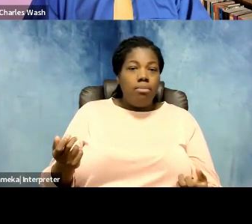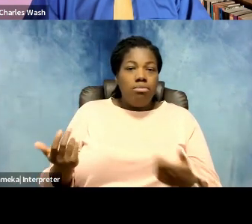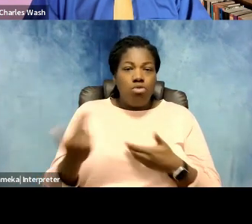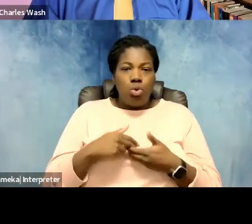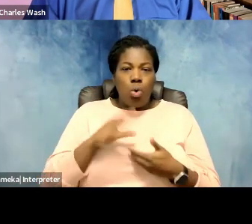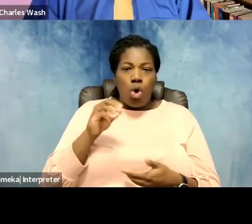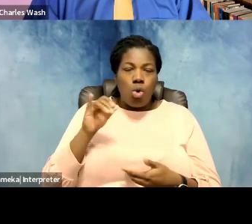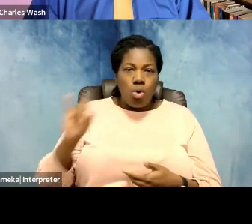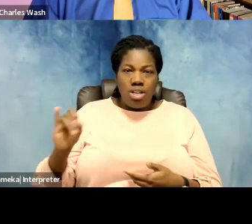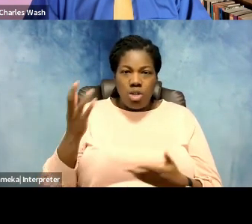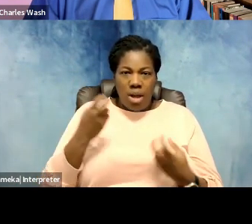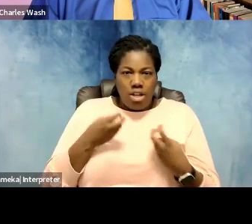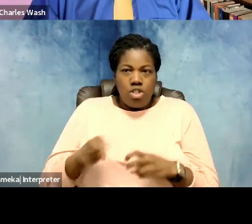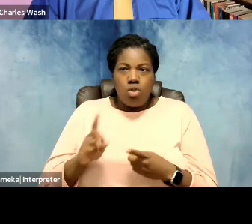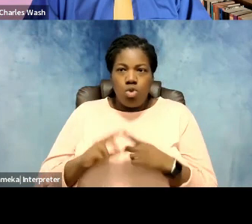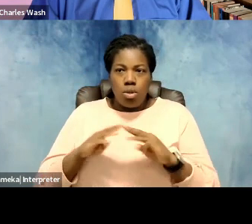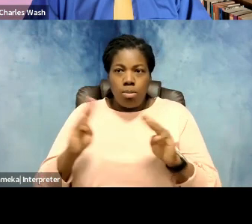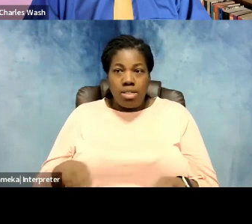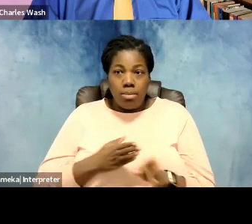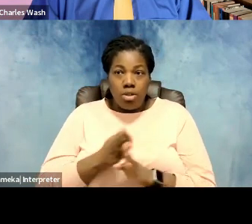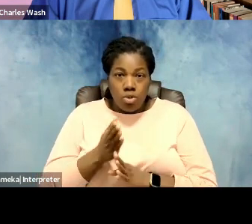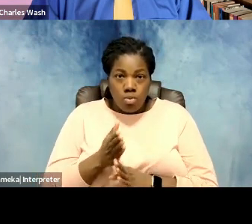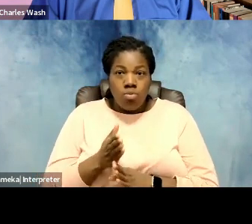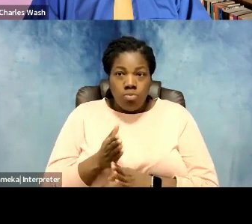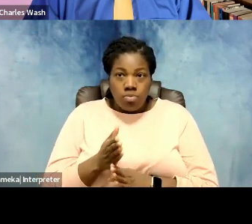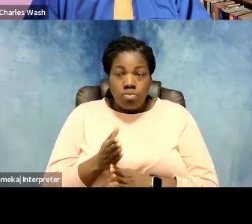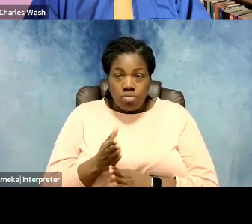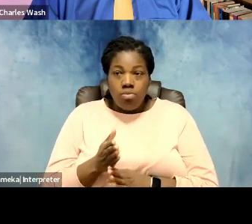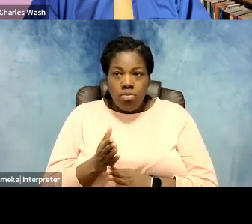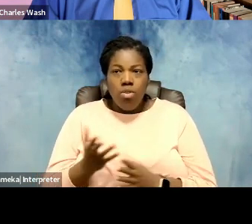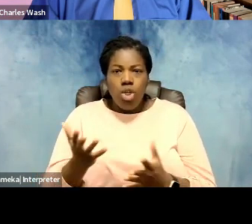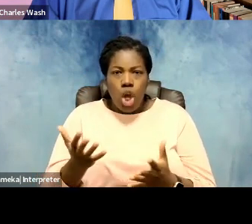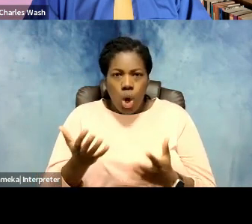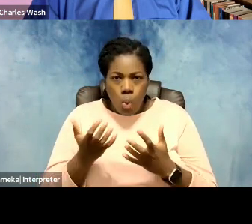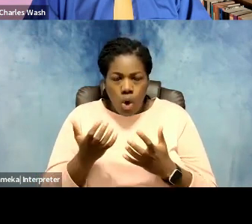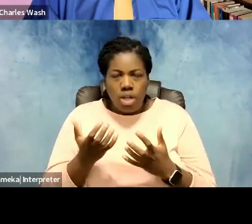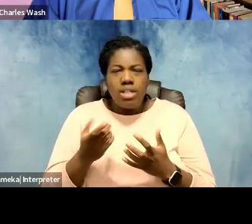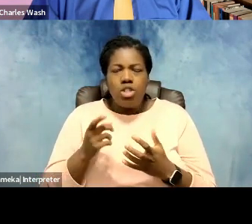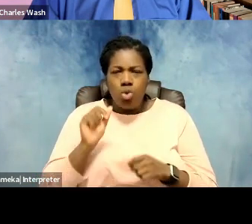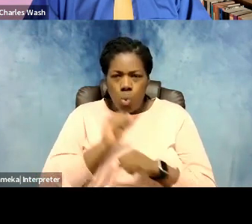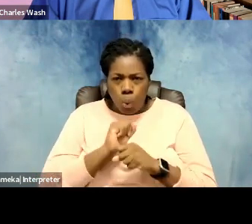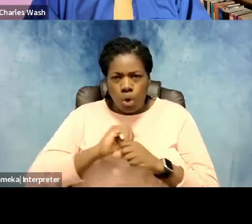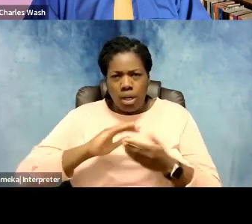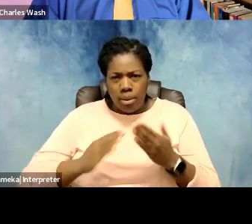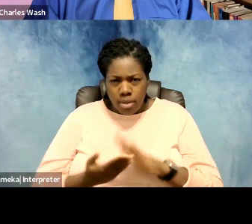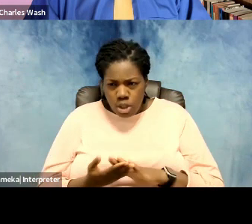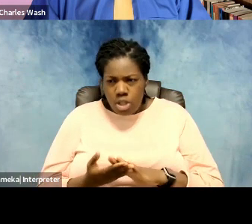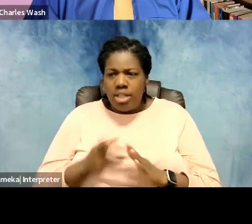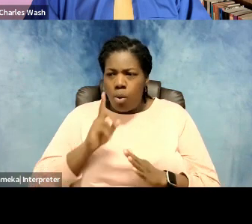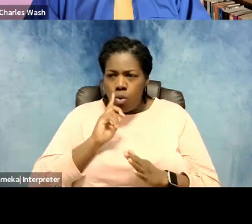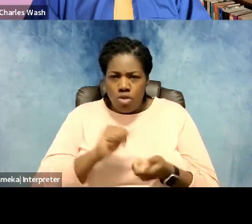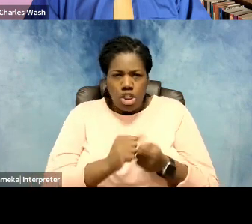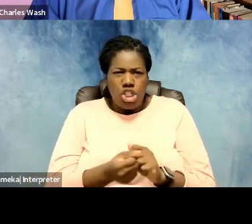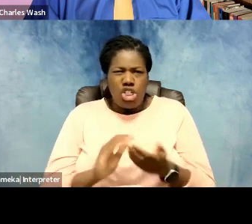reason why I made the transition to the museum industry, because I wanted to be those boots on the ground that would help make a difference in the